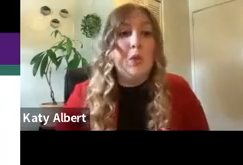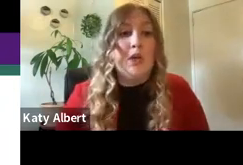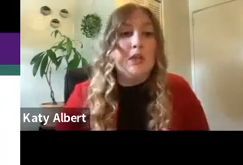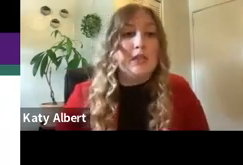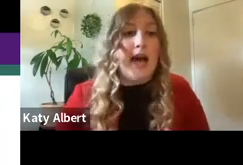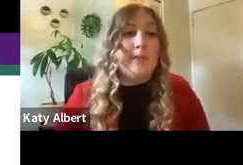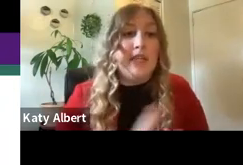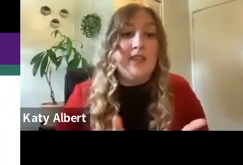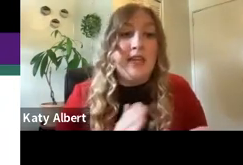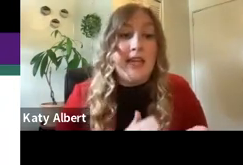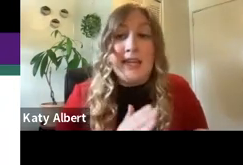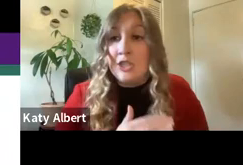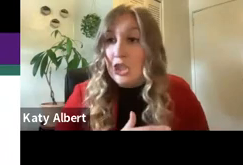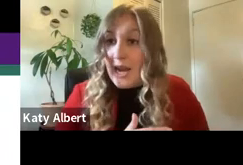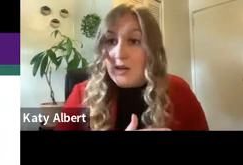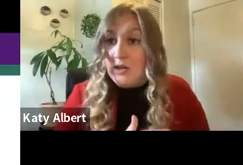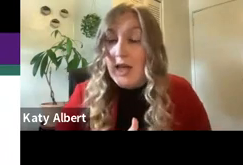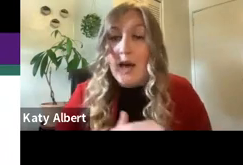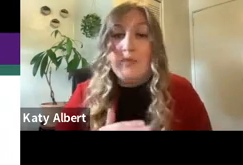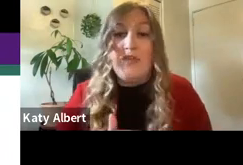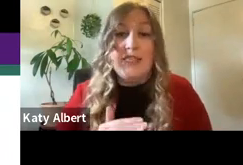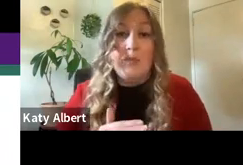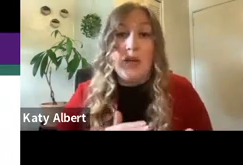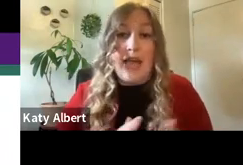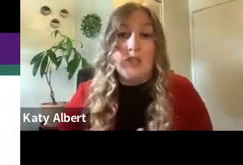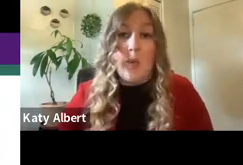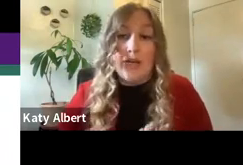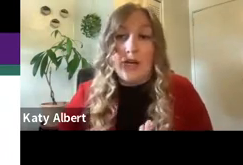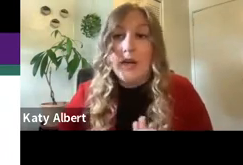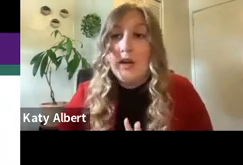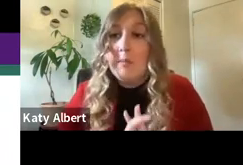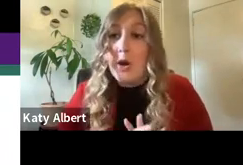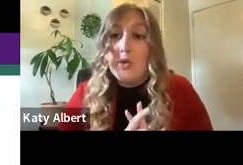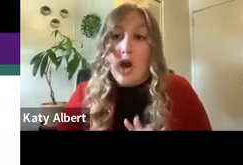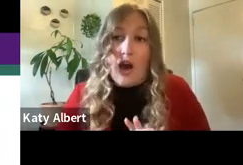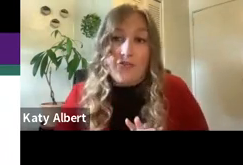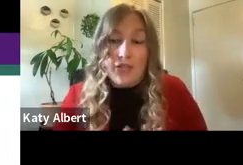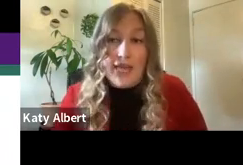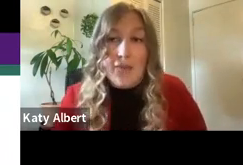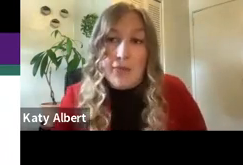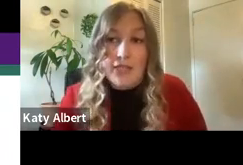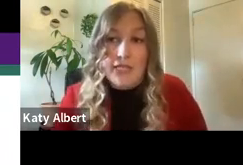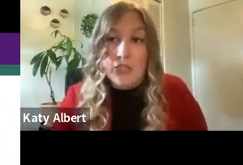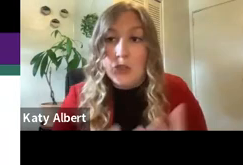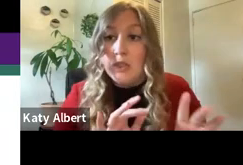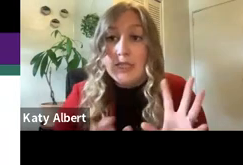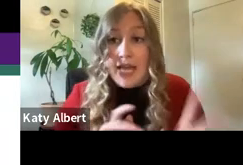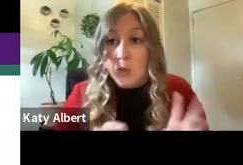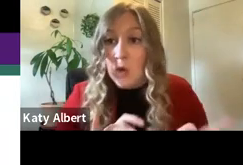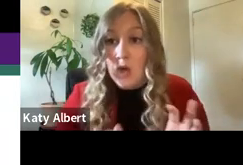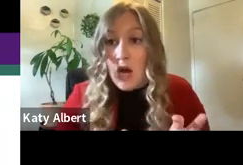those tools, even in channel, Facebook and Twitter both offer the capability